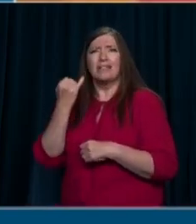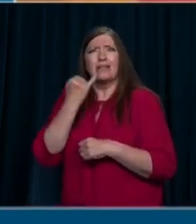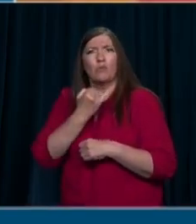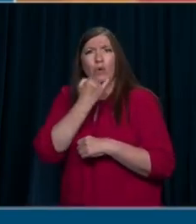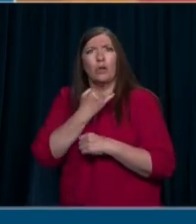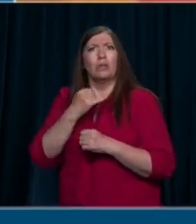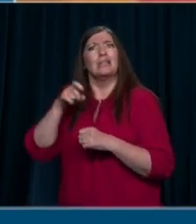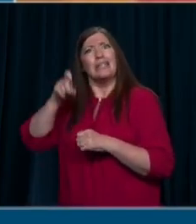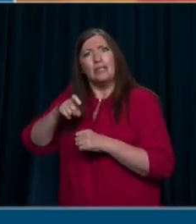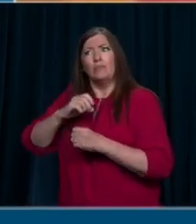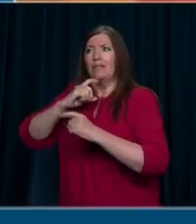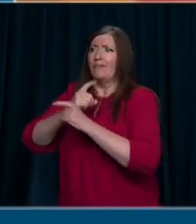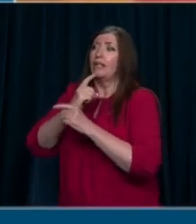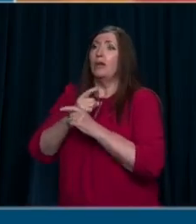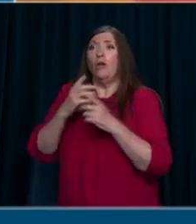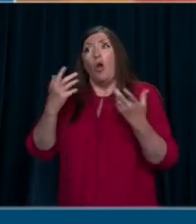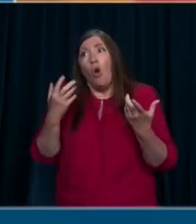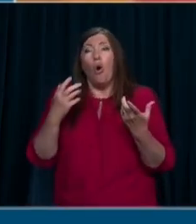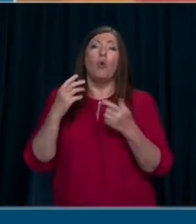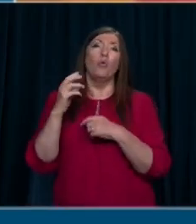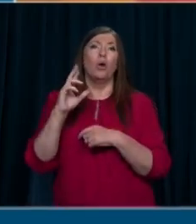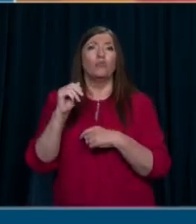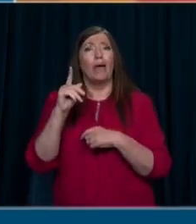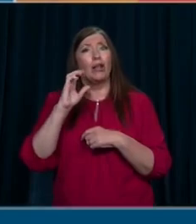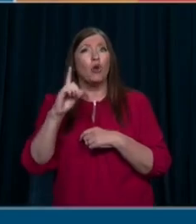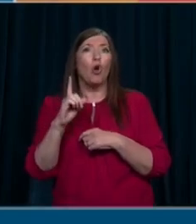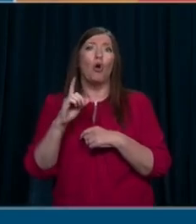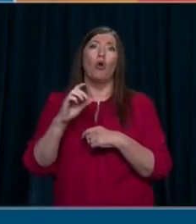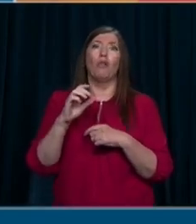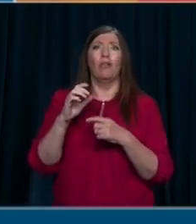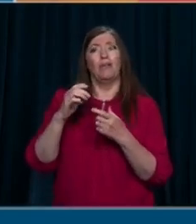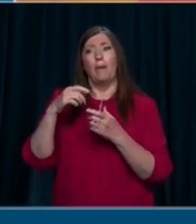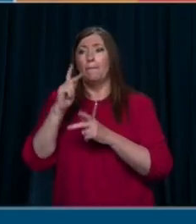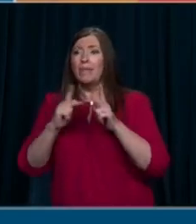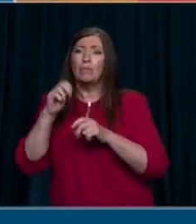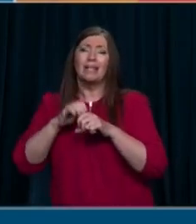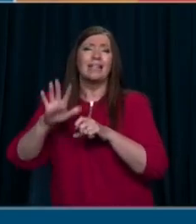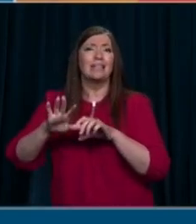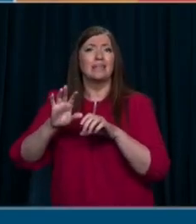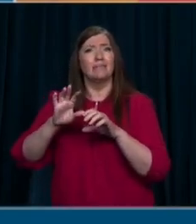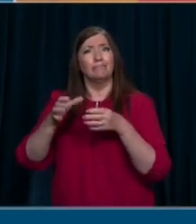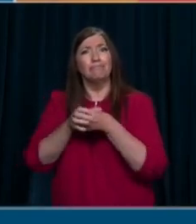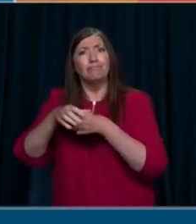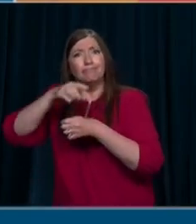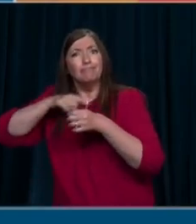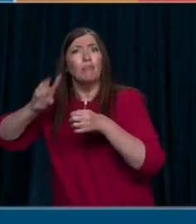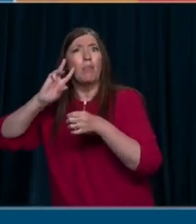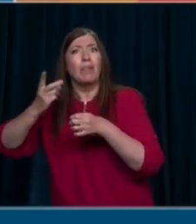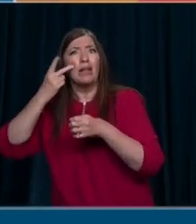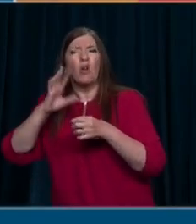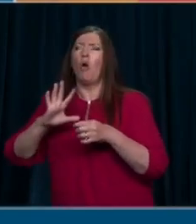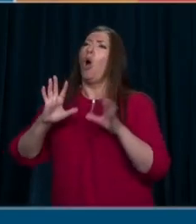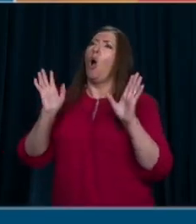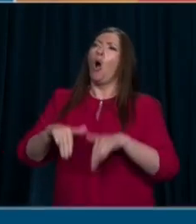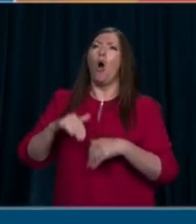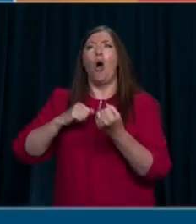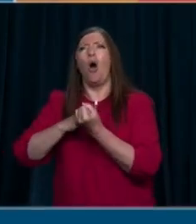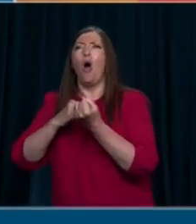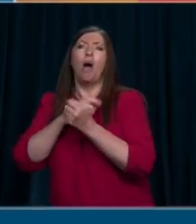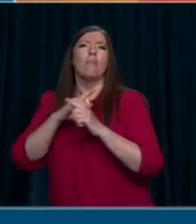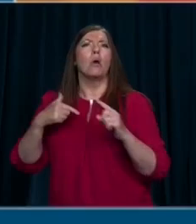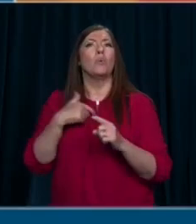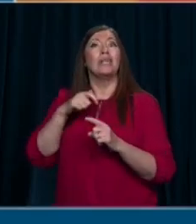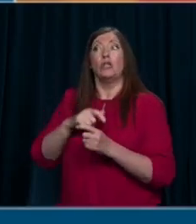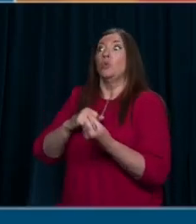on his hands as he's being protested by the radicalized fringe of his party. And yet we need to defend Israel because they stand